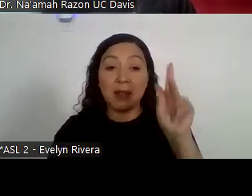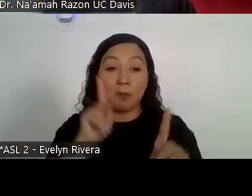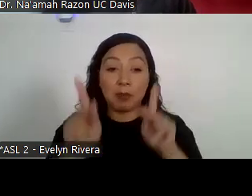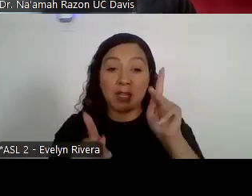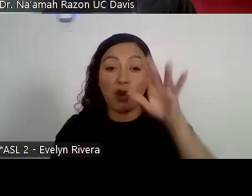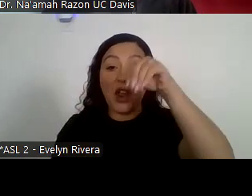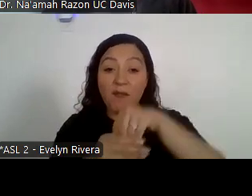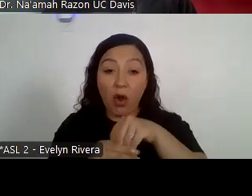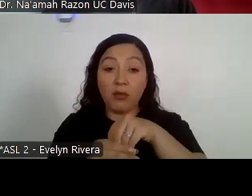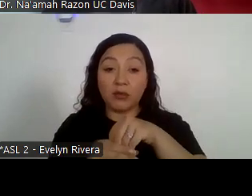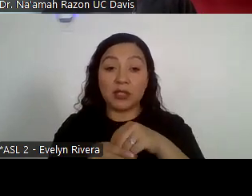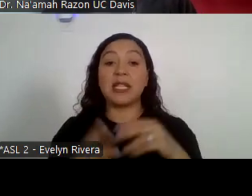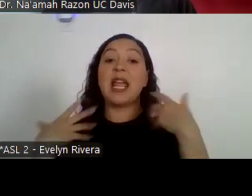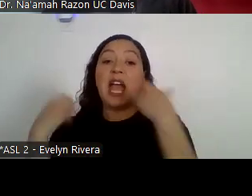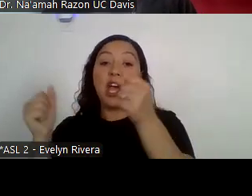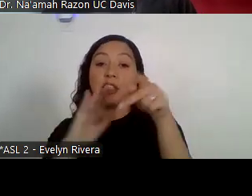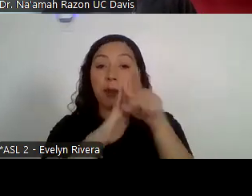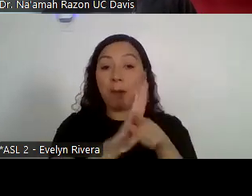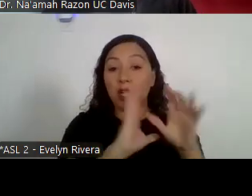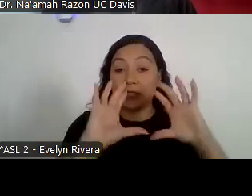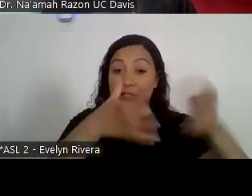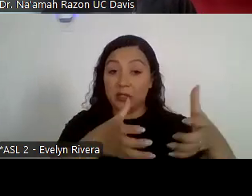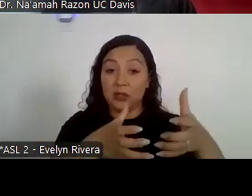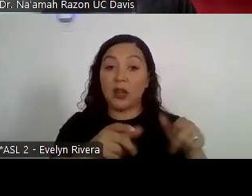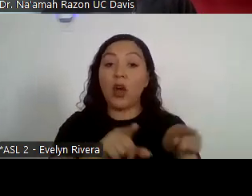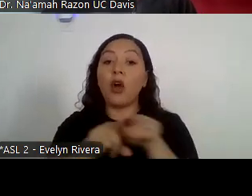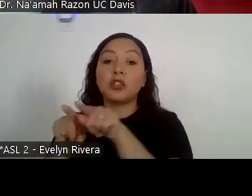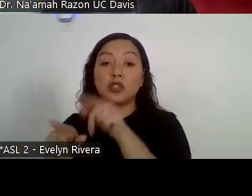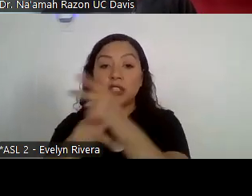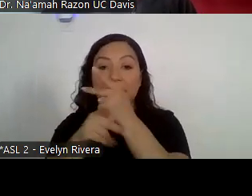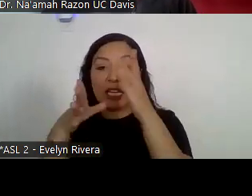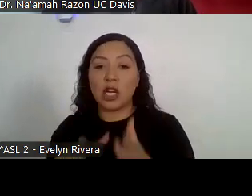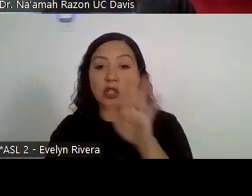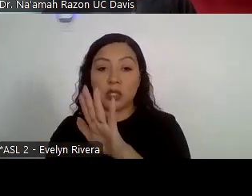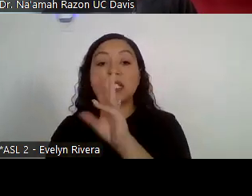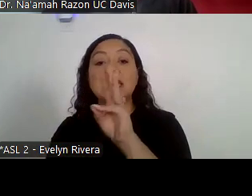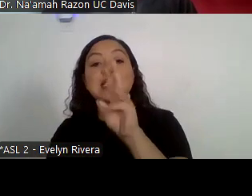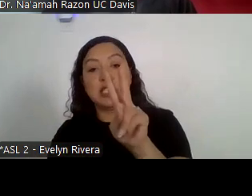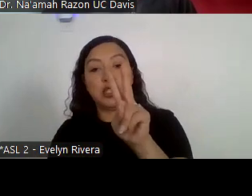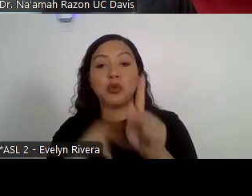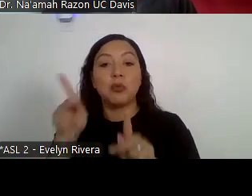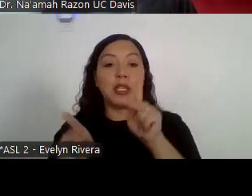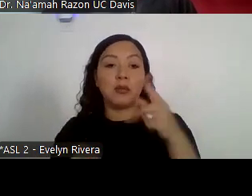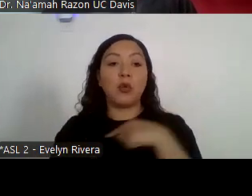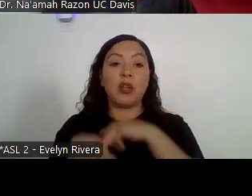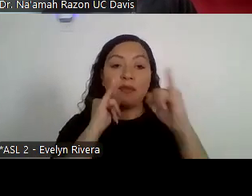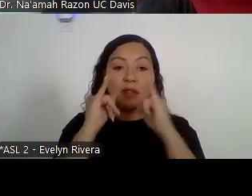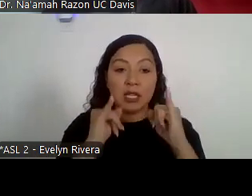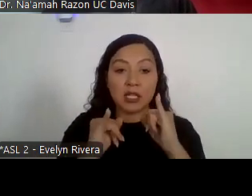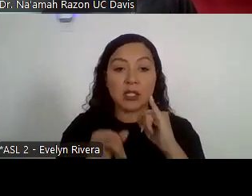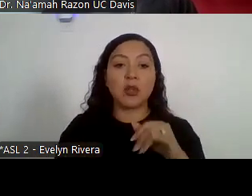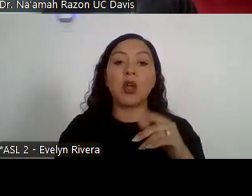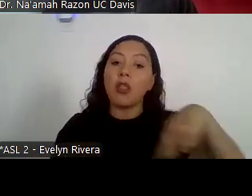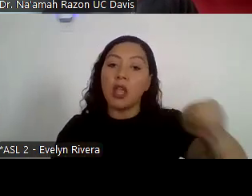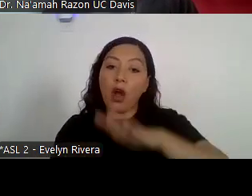are caregivers. And they're spread across California. We've been interviewing in Southern California, the San Francisco Bay Area, the Central Coast,